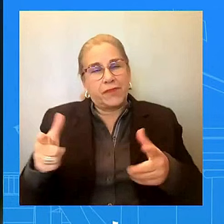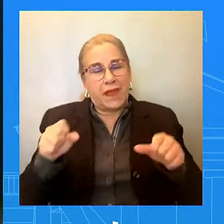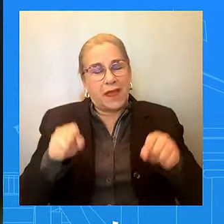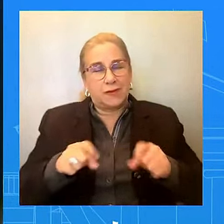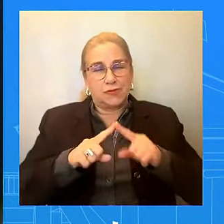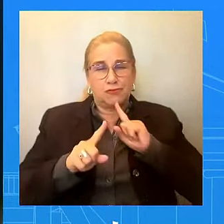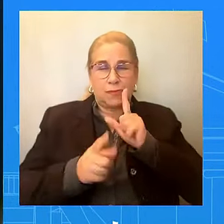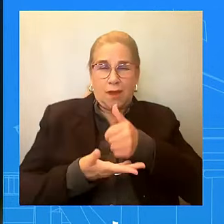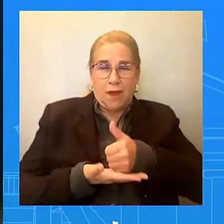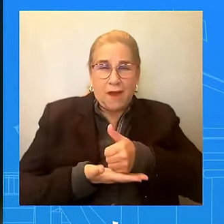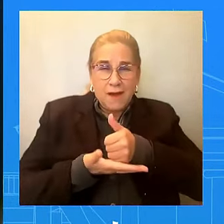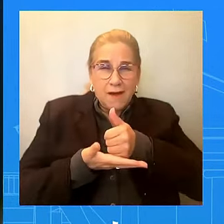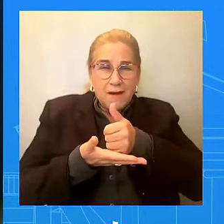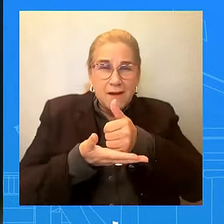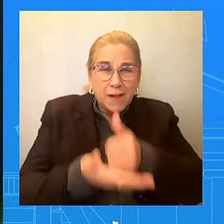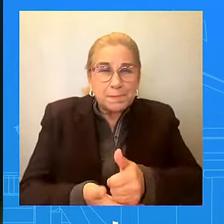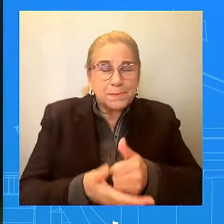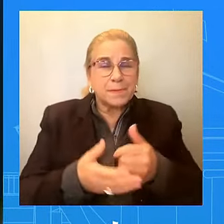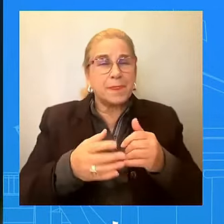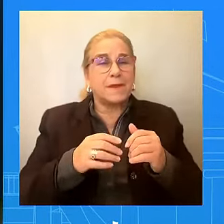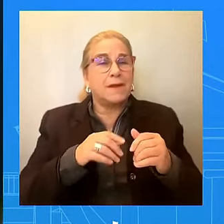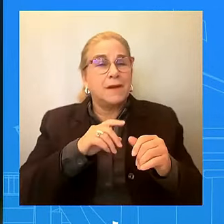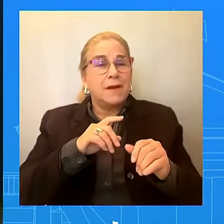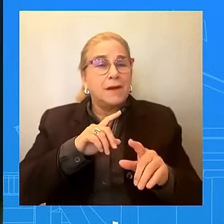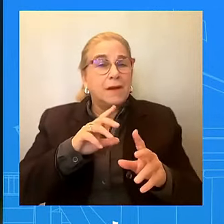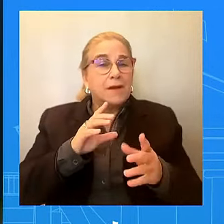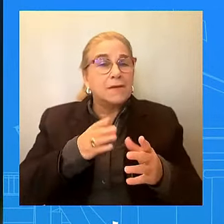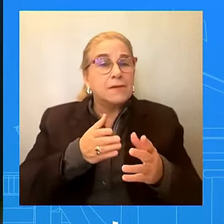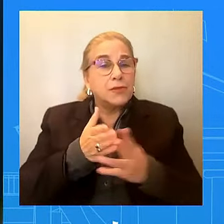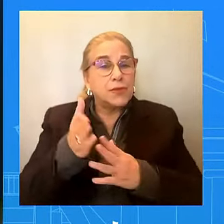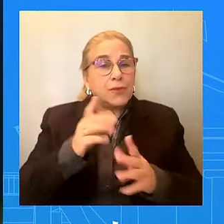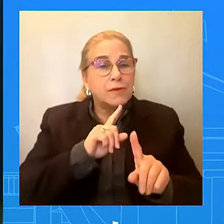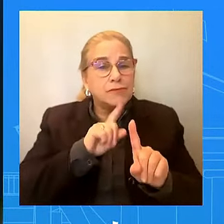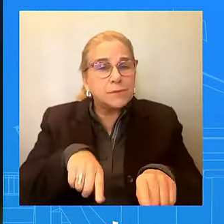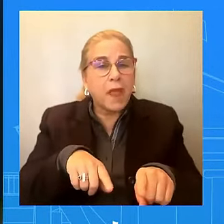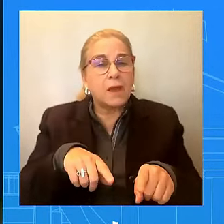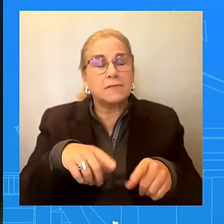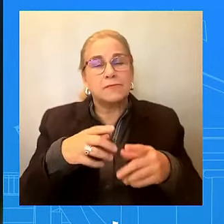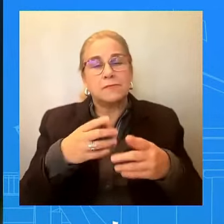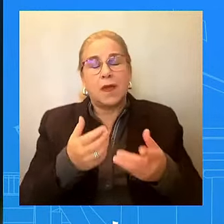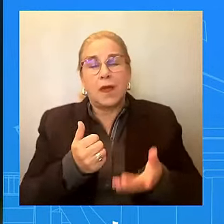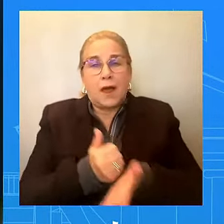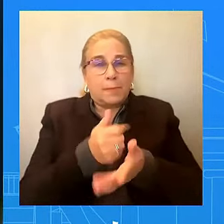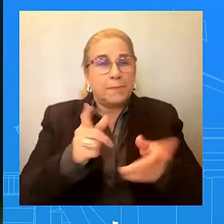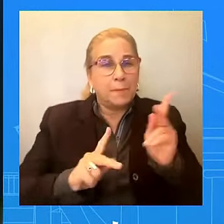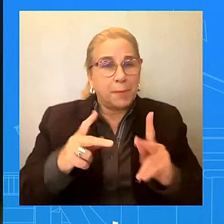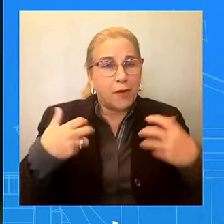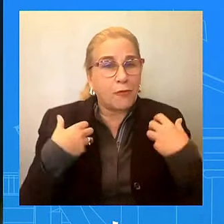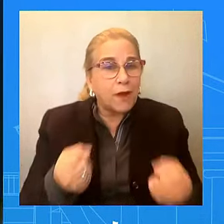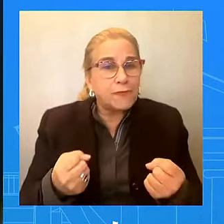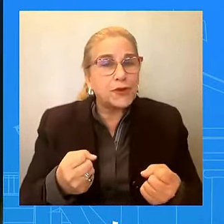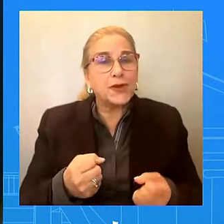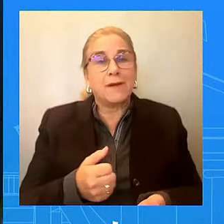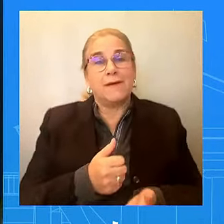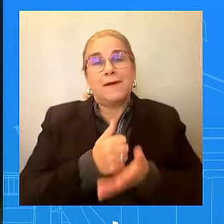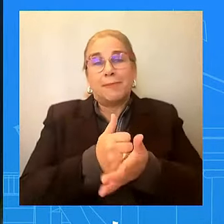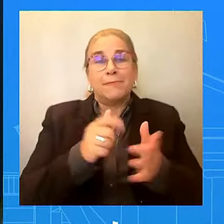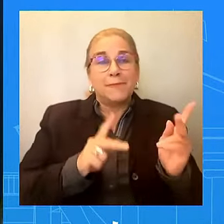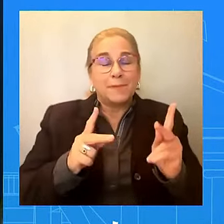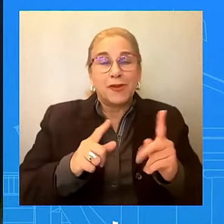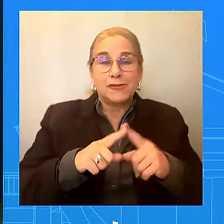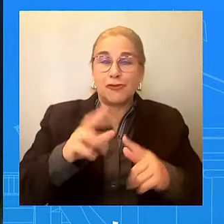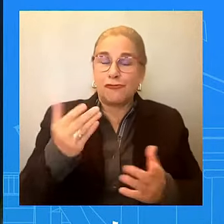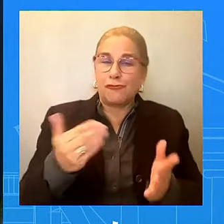and rebuild. Last night, in advance of Hurricane Milton making landfall, the president spoke by phone with several officials